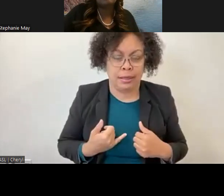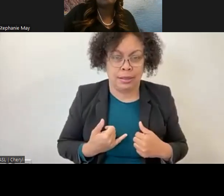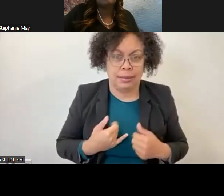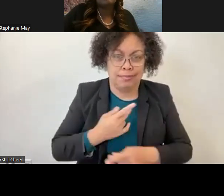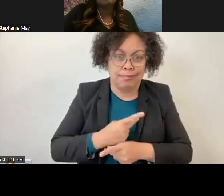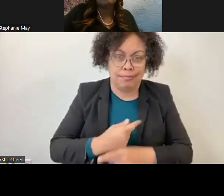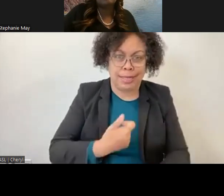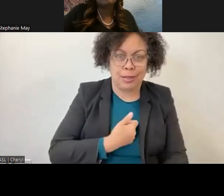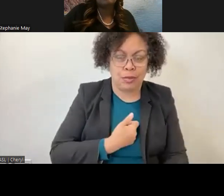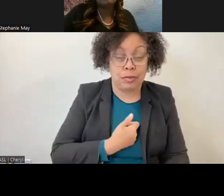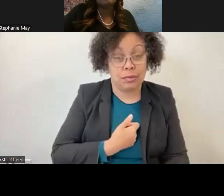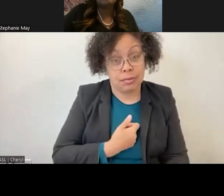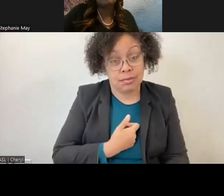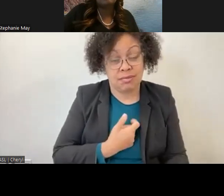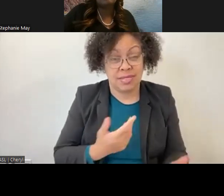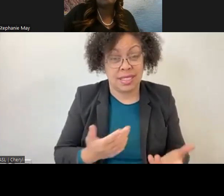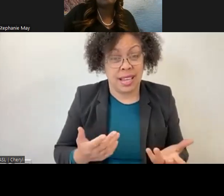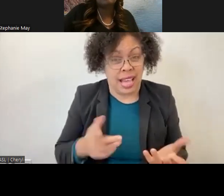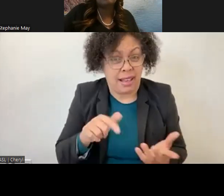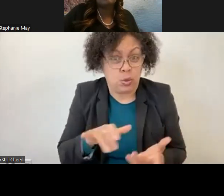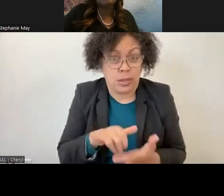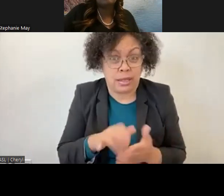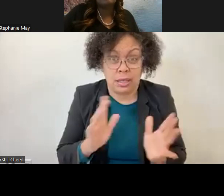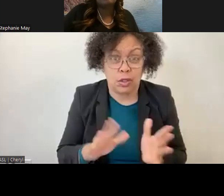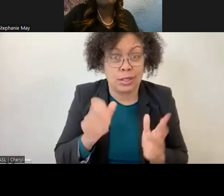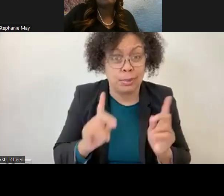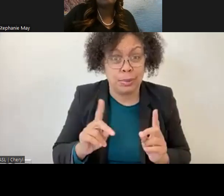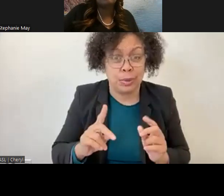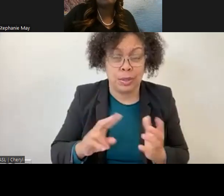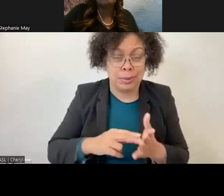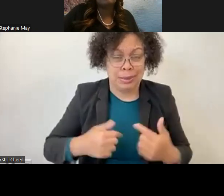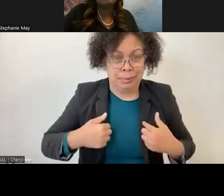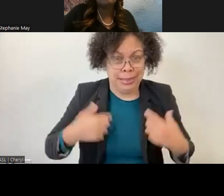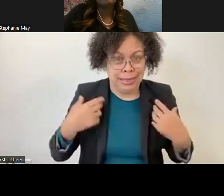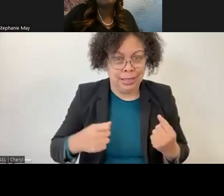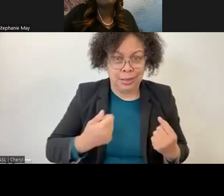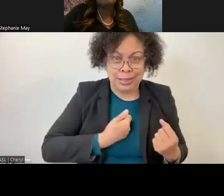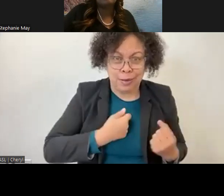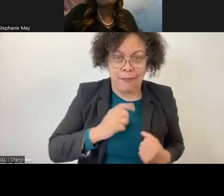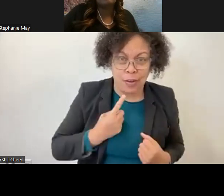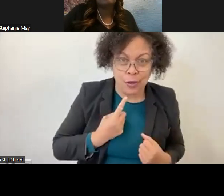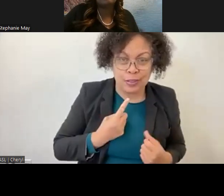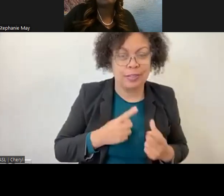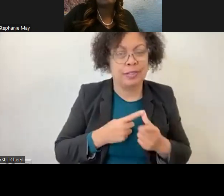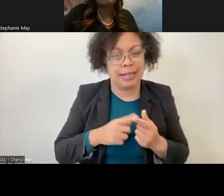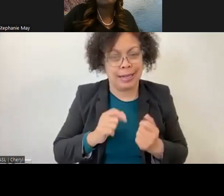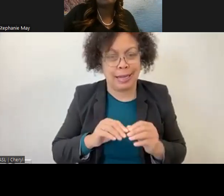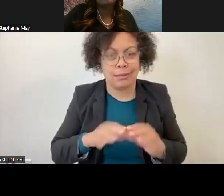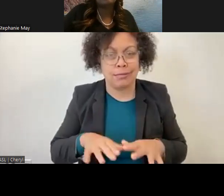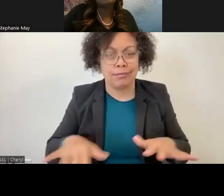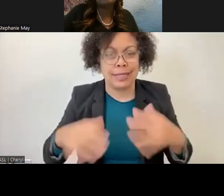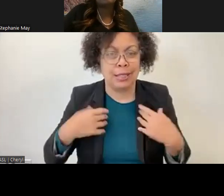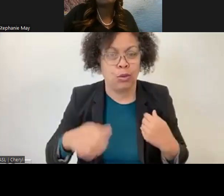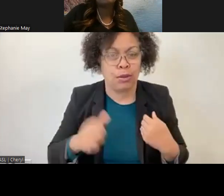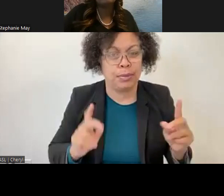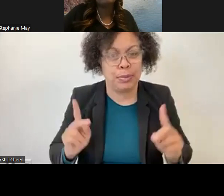see the rest of my career, honestly, as a healing journey. Heal me first, and then the ripple effect is I can start to heal the structures around me. So I think that tension